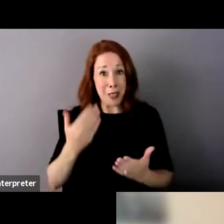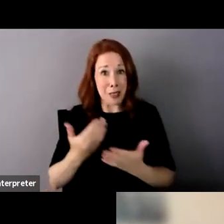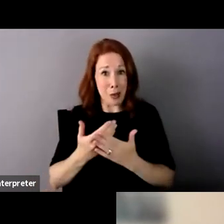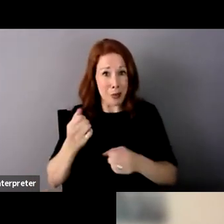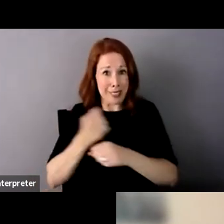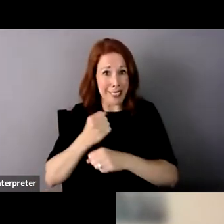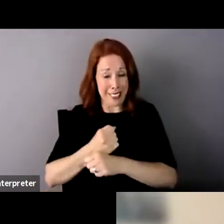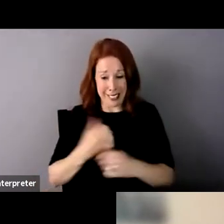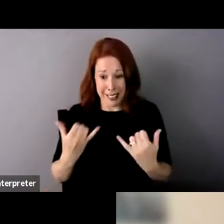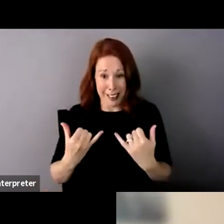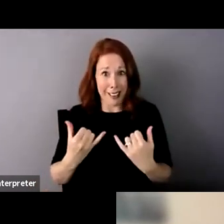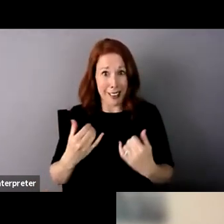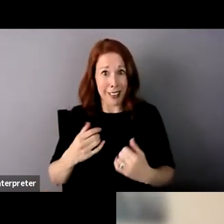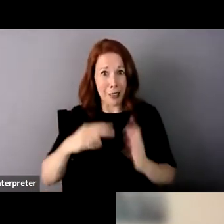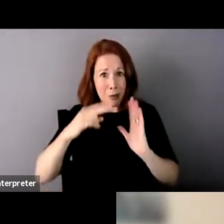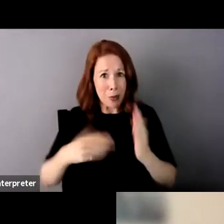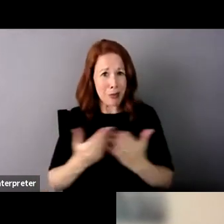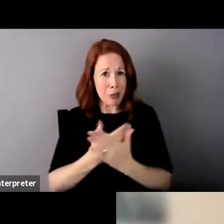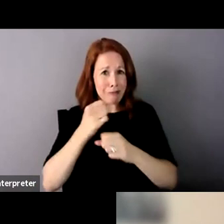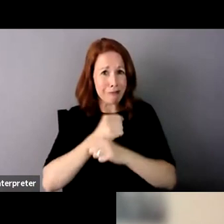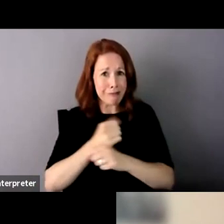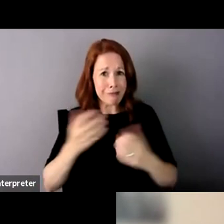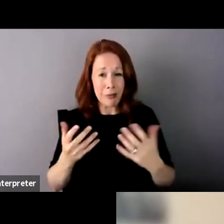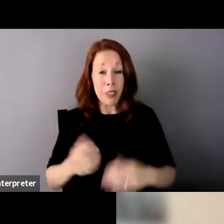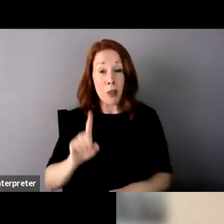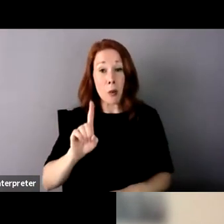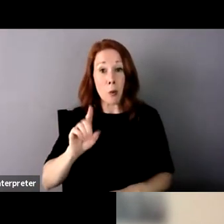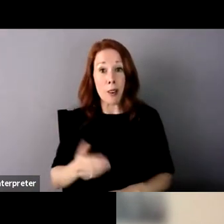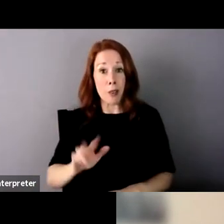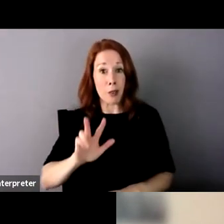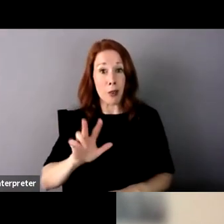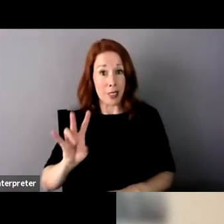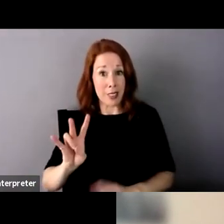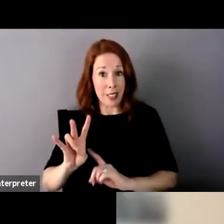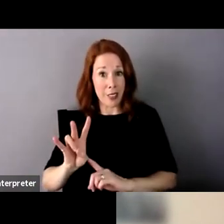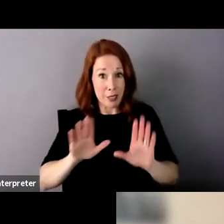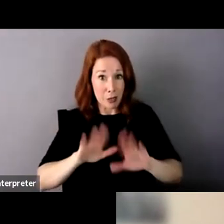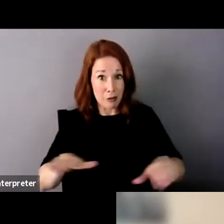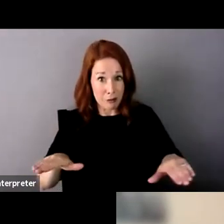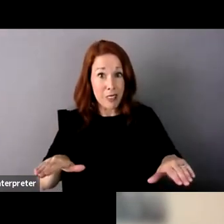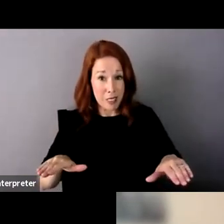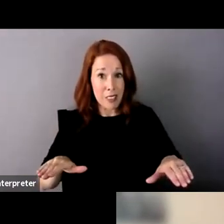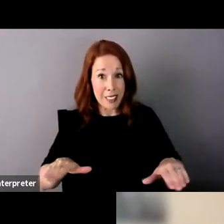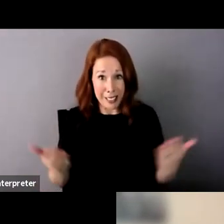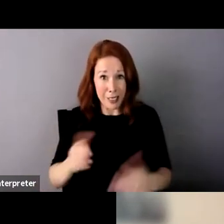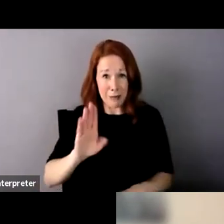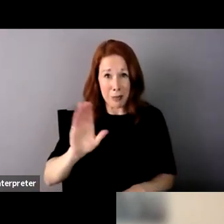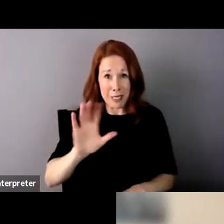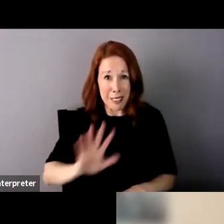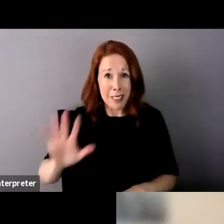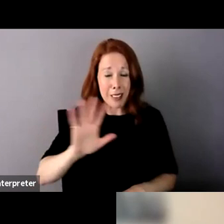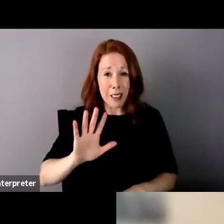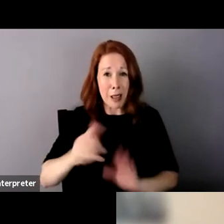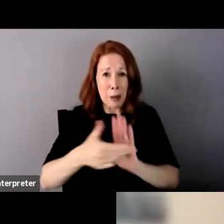off the press today that one in 37 children in BC are diagnosed